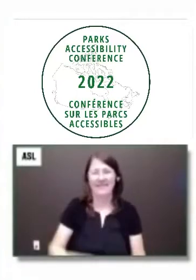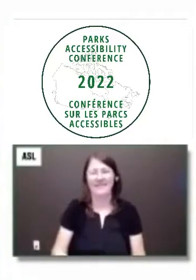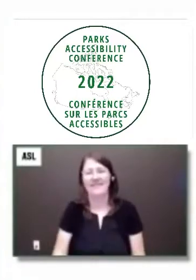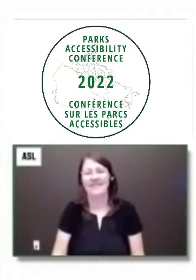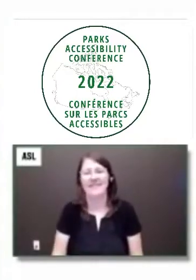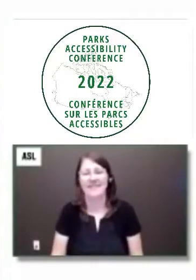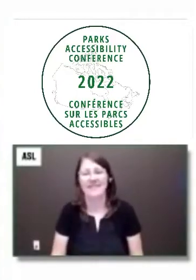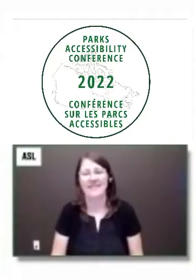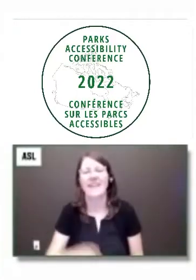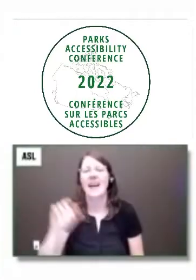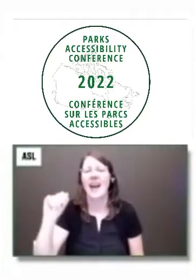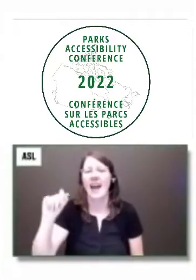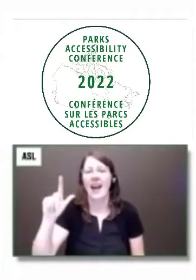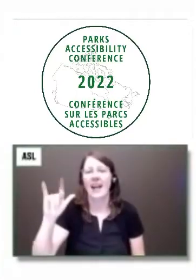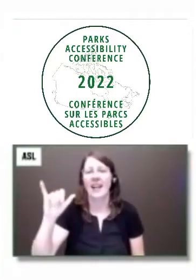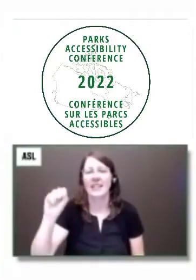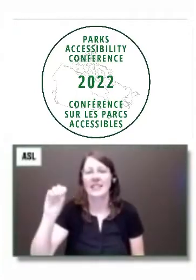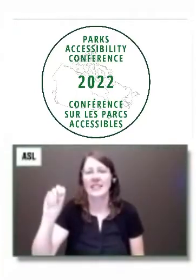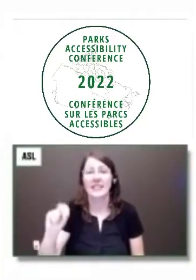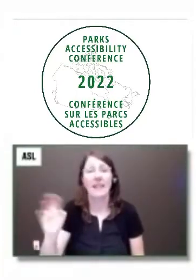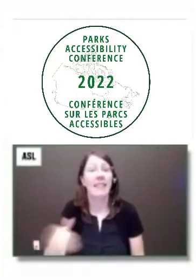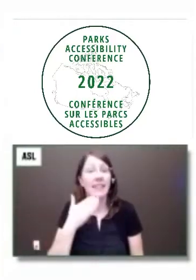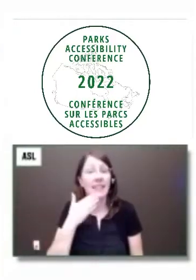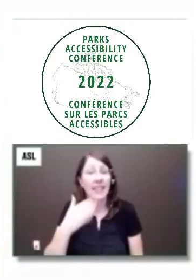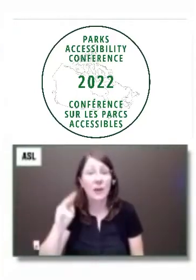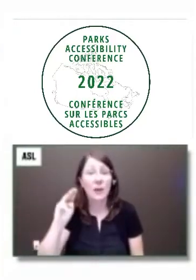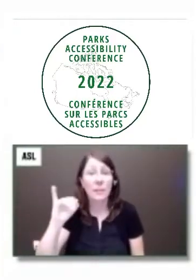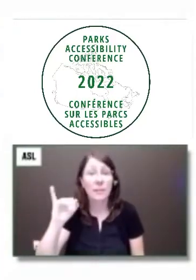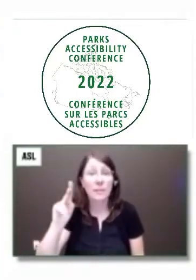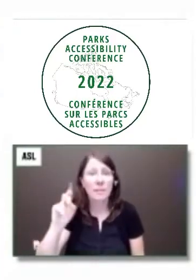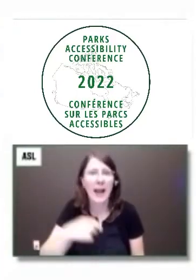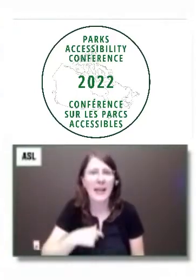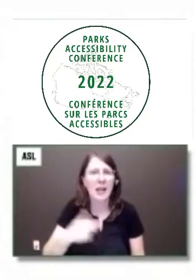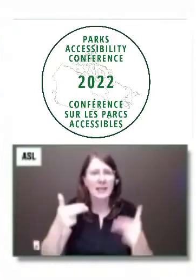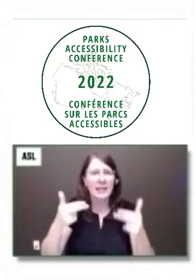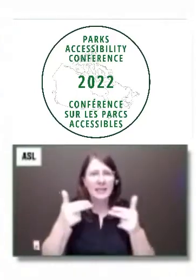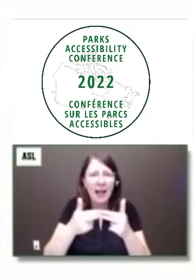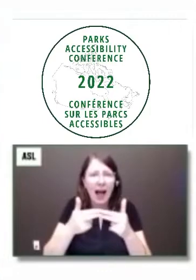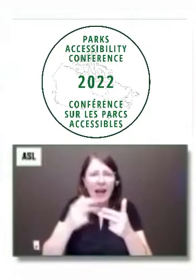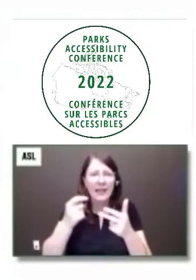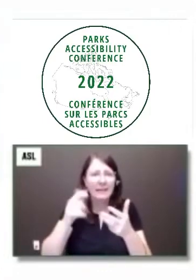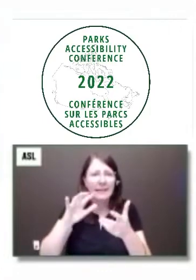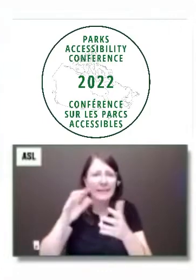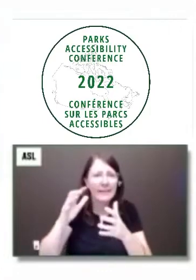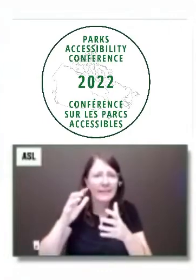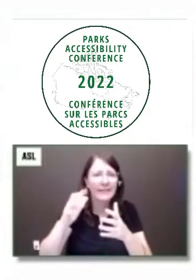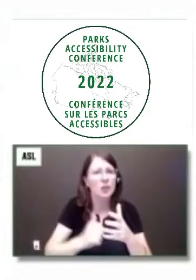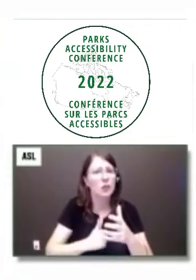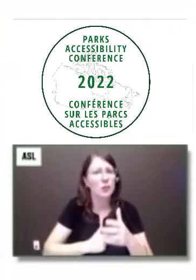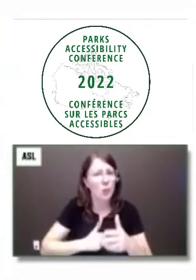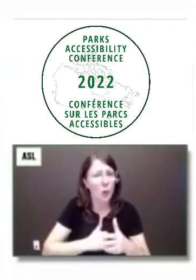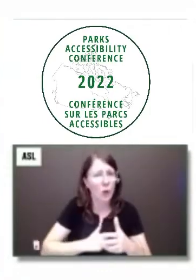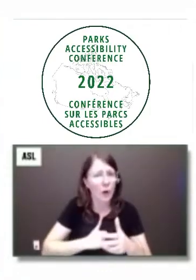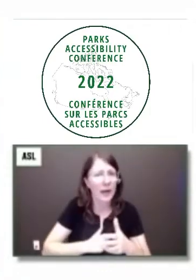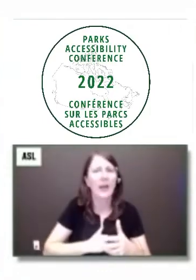Thank you, Mike. I do apologize about some of the issues with your slides, so we'll definitely have those fixed in the post-production.